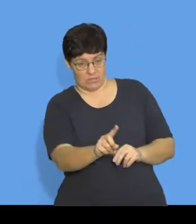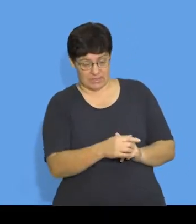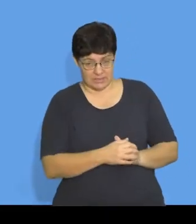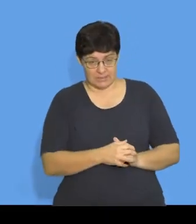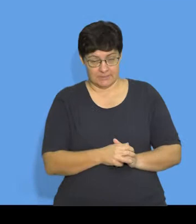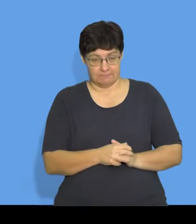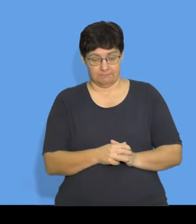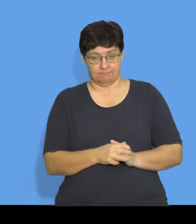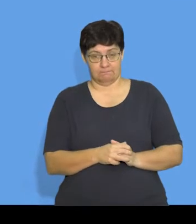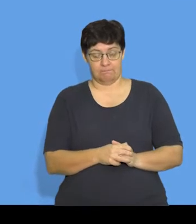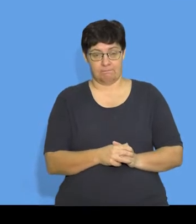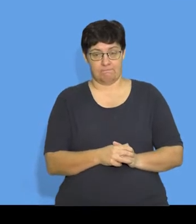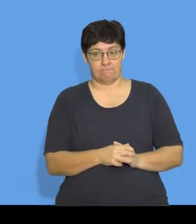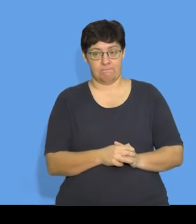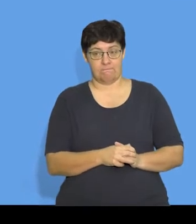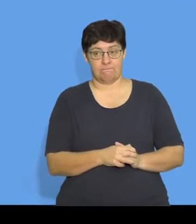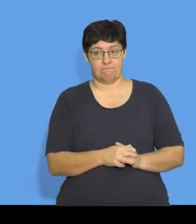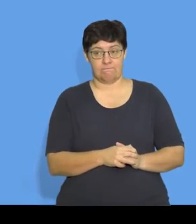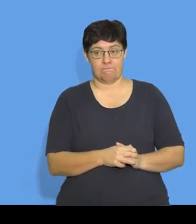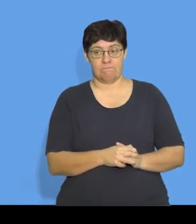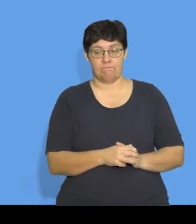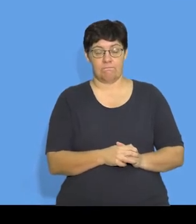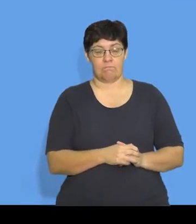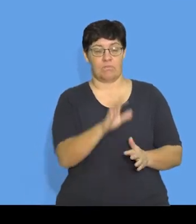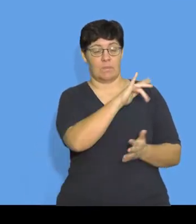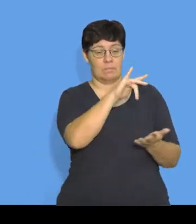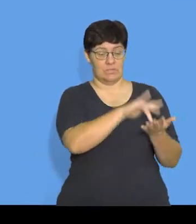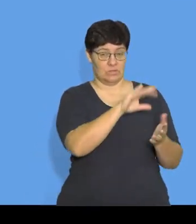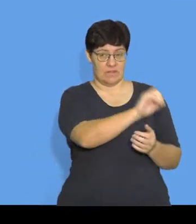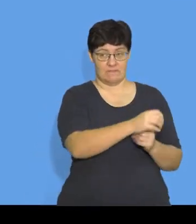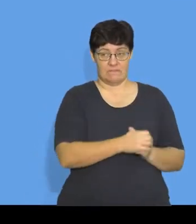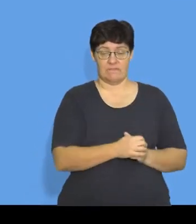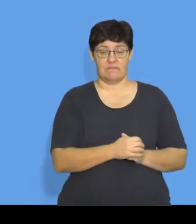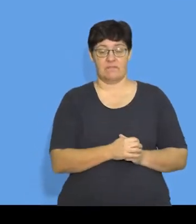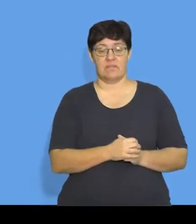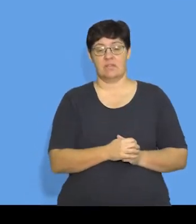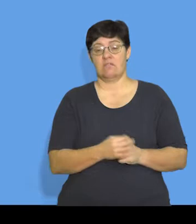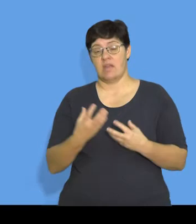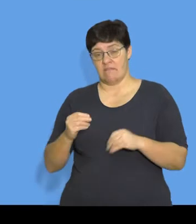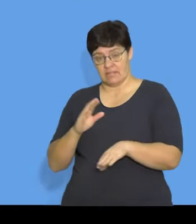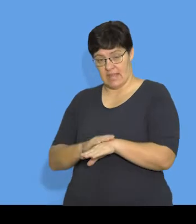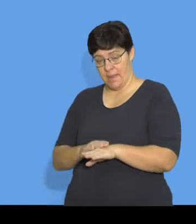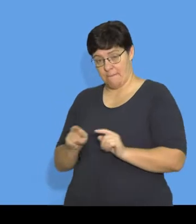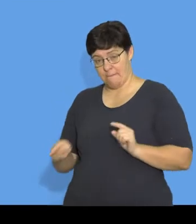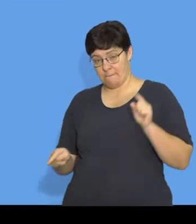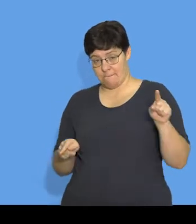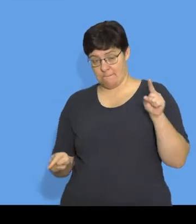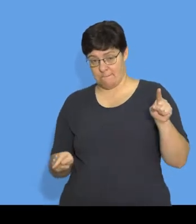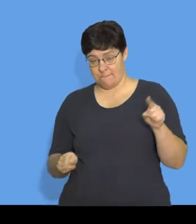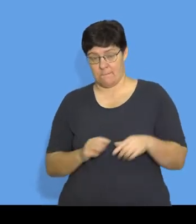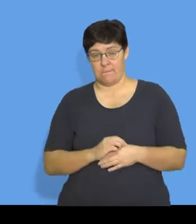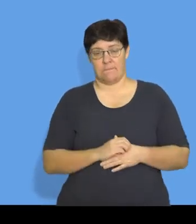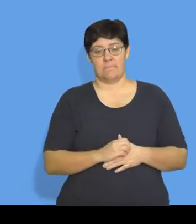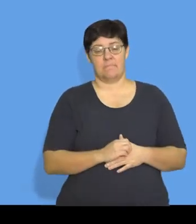okay, is we have our position, we have time,